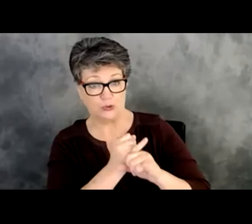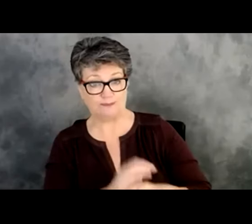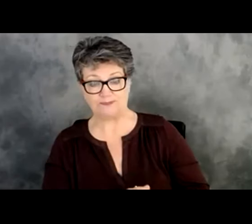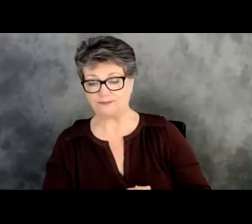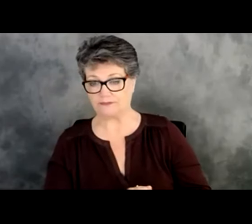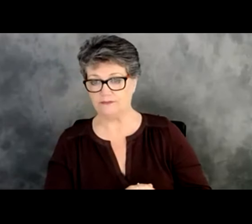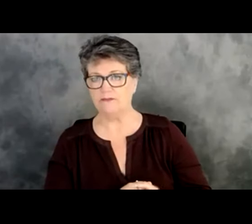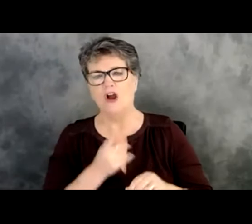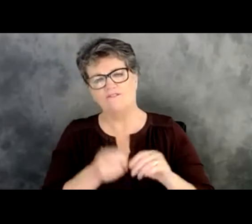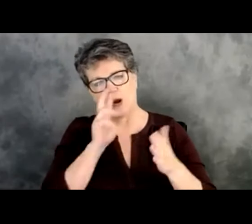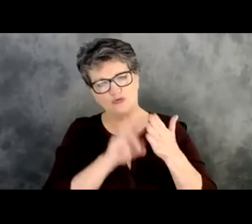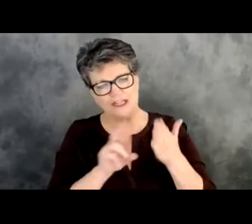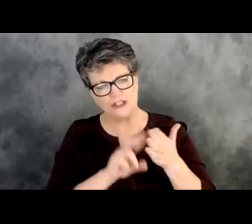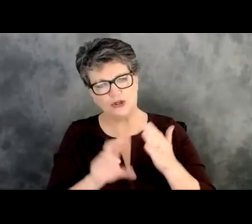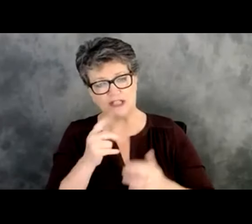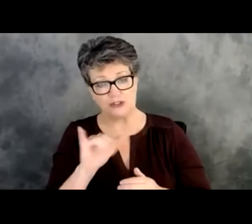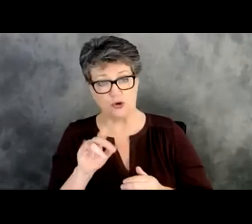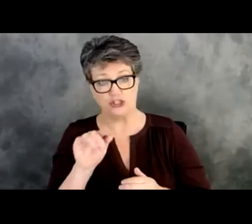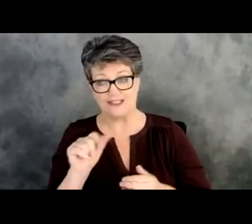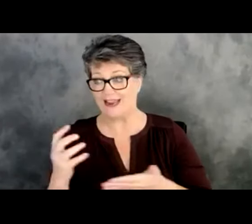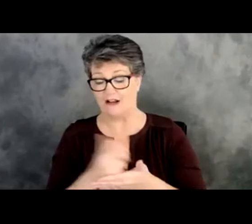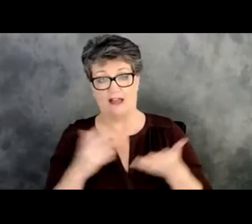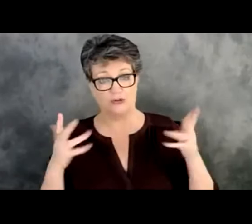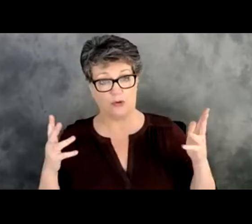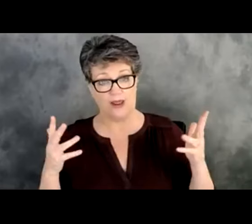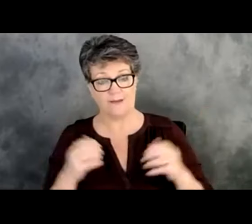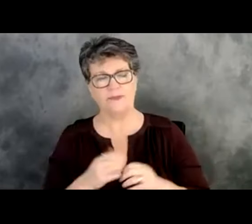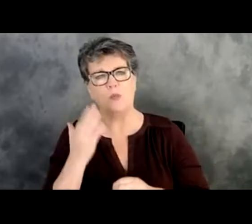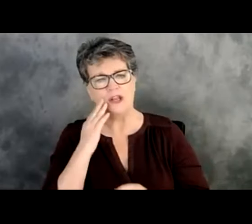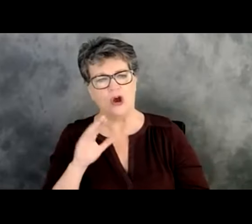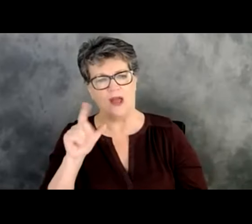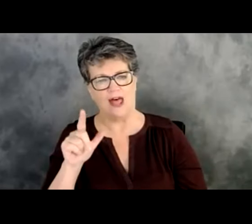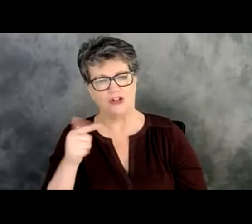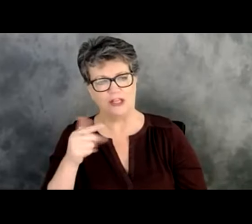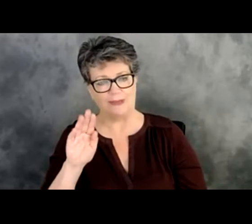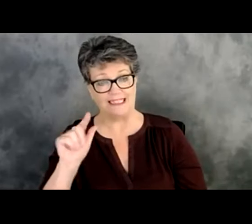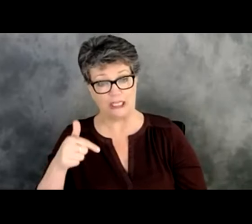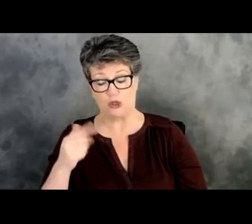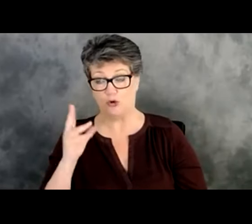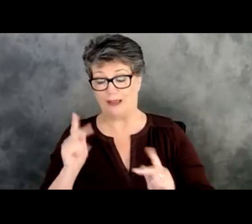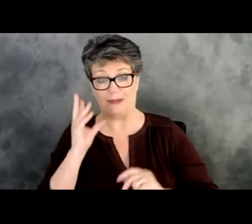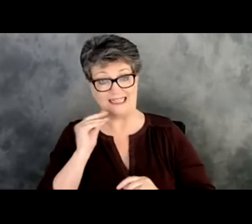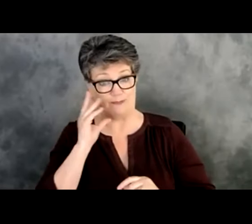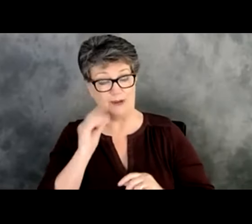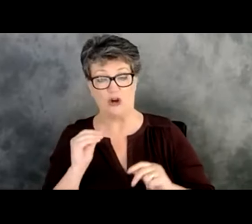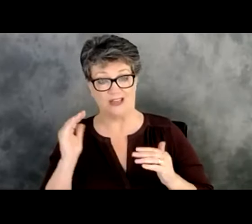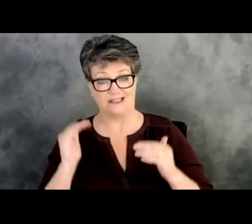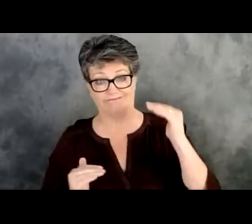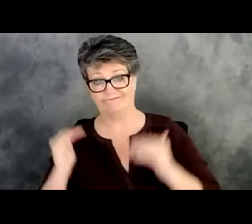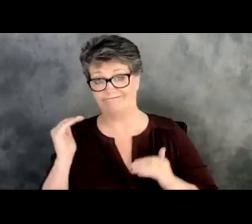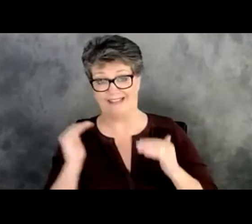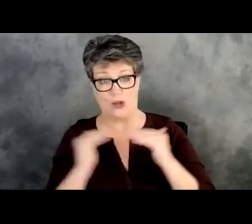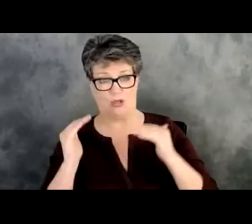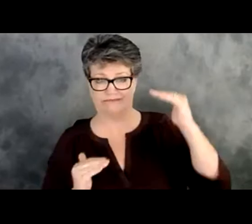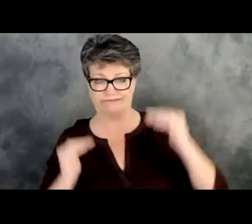From research and the SOGI data that has been collected, we know that LGBTQ people experience disparities in all aspects